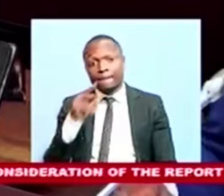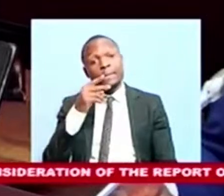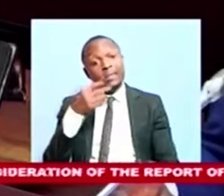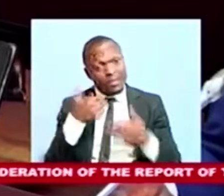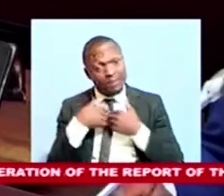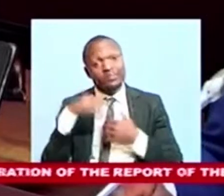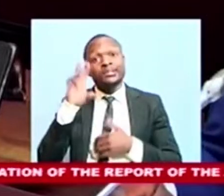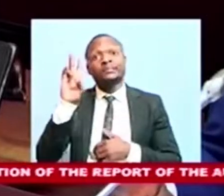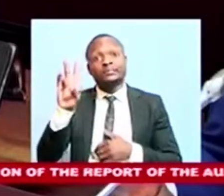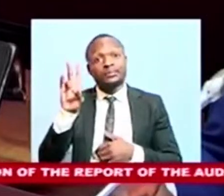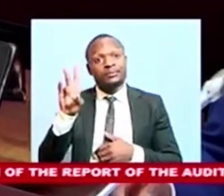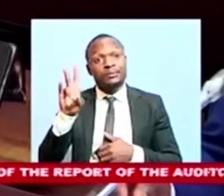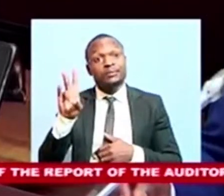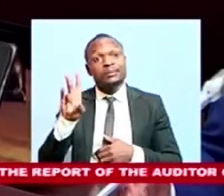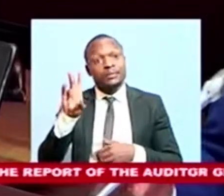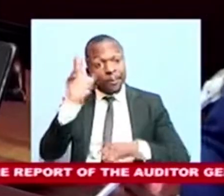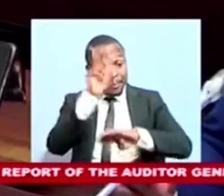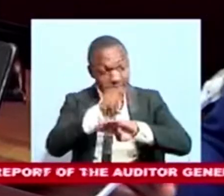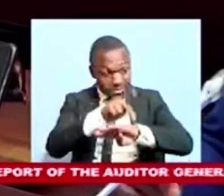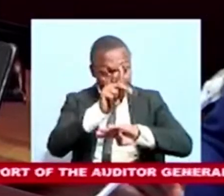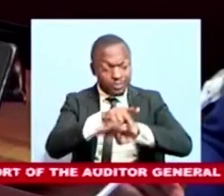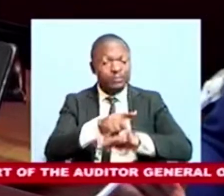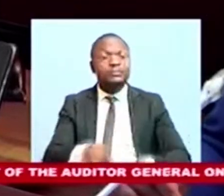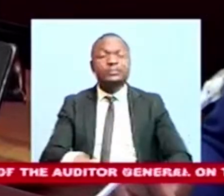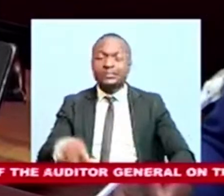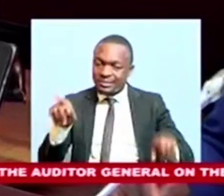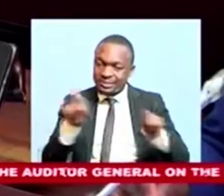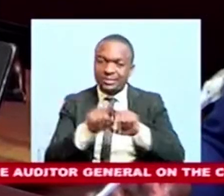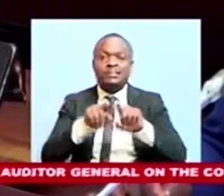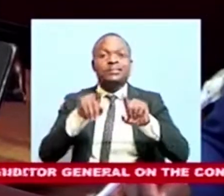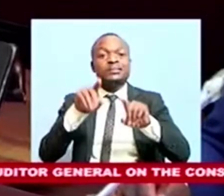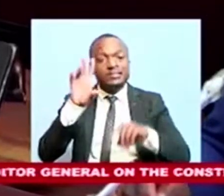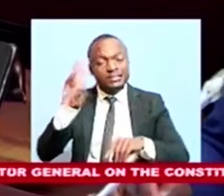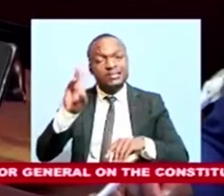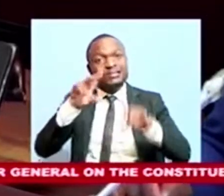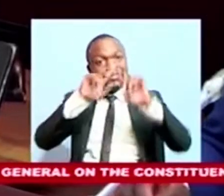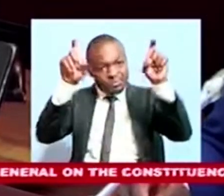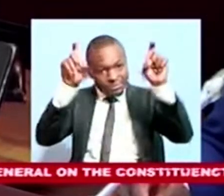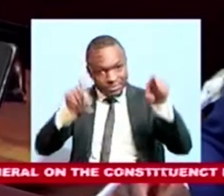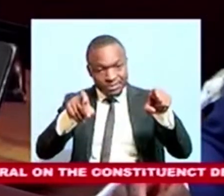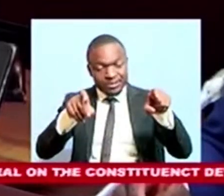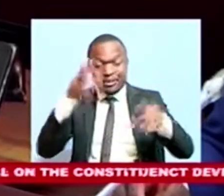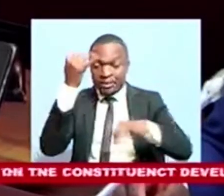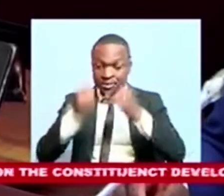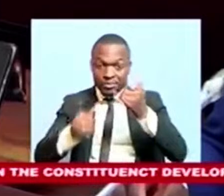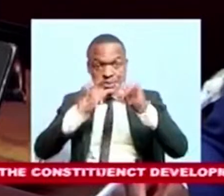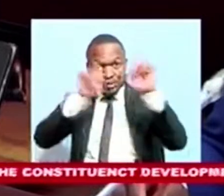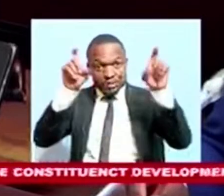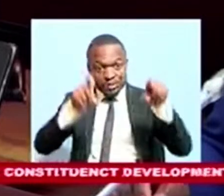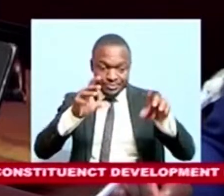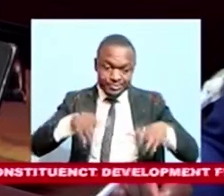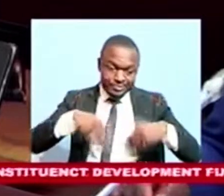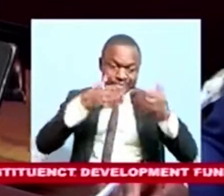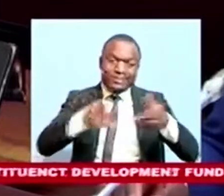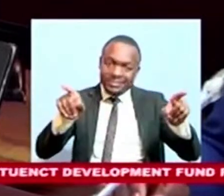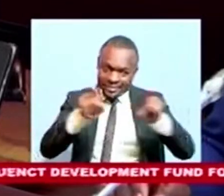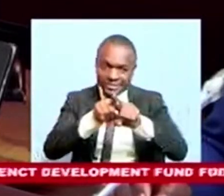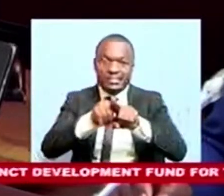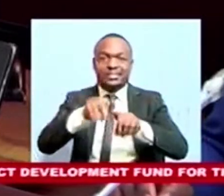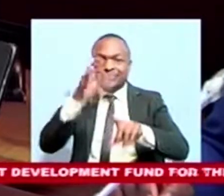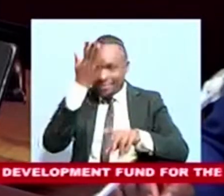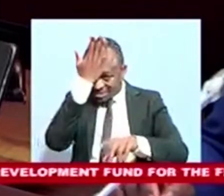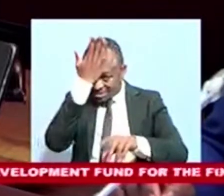7 projects, 7 certificates, completion certificates that were issued on the same day.